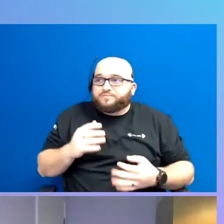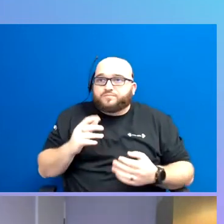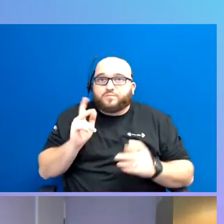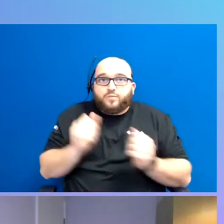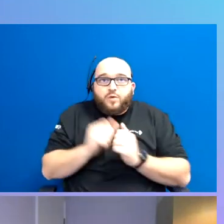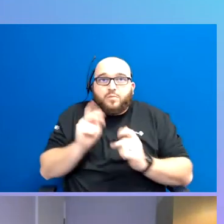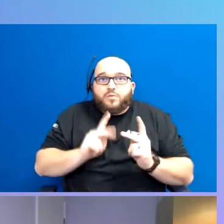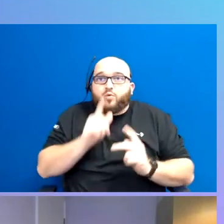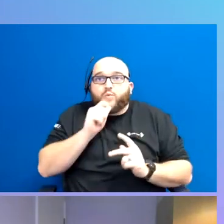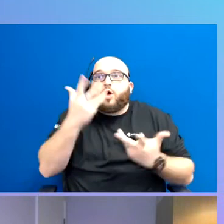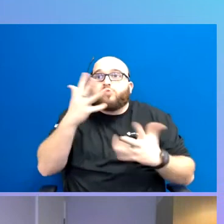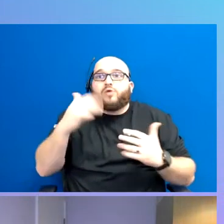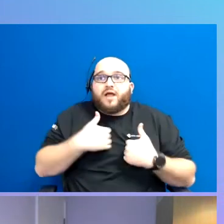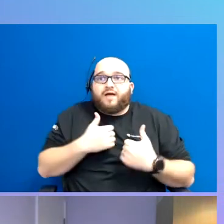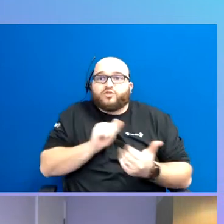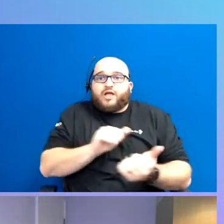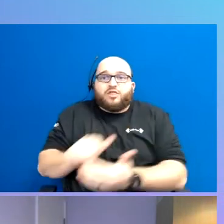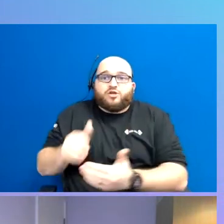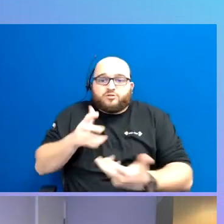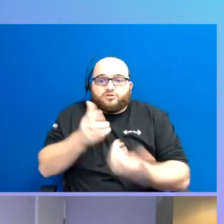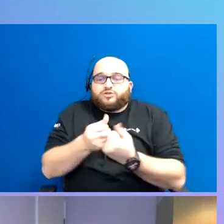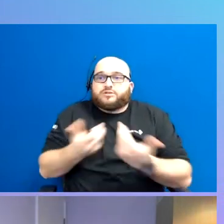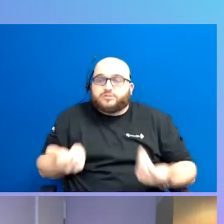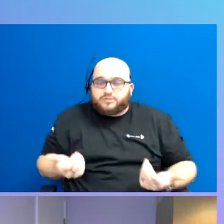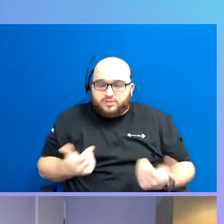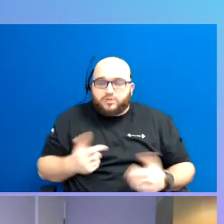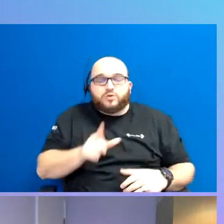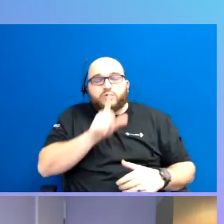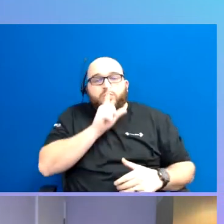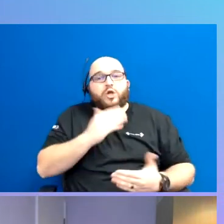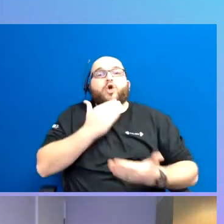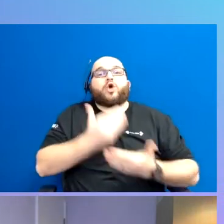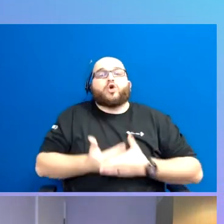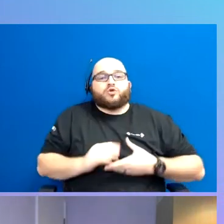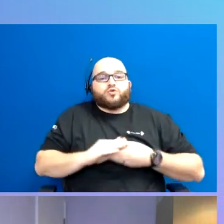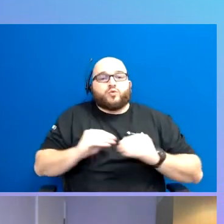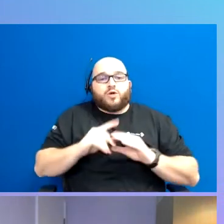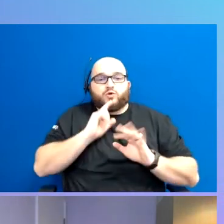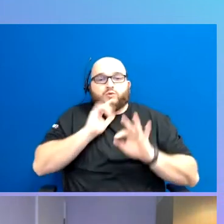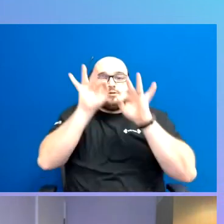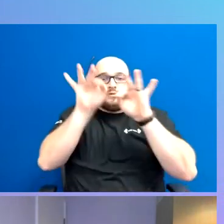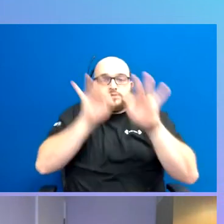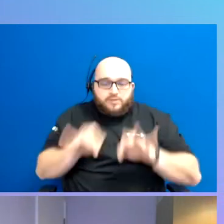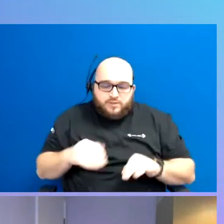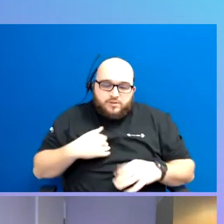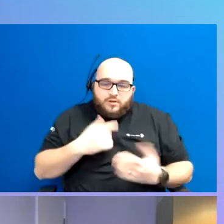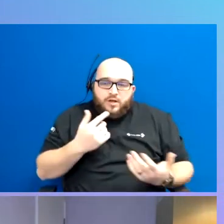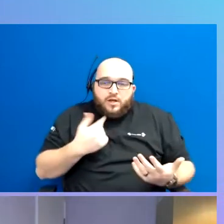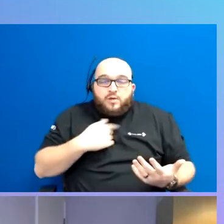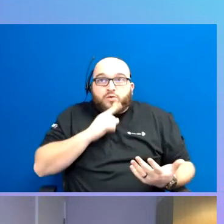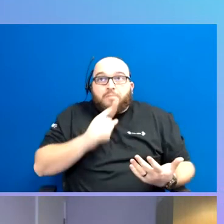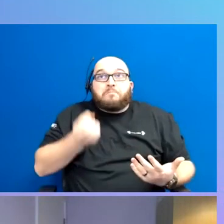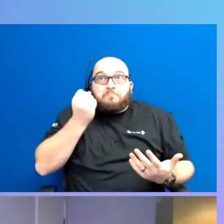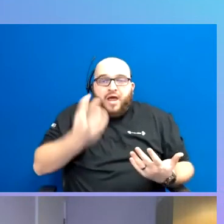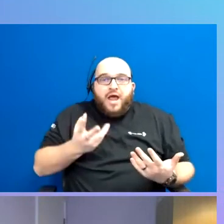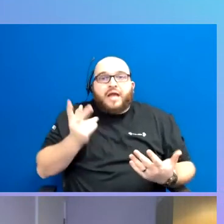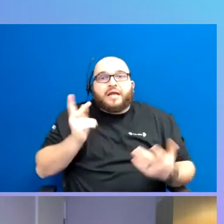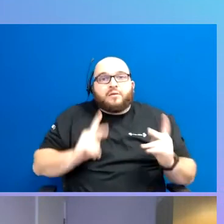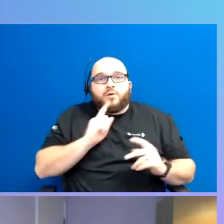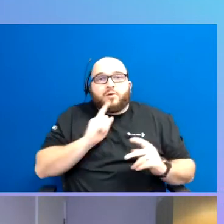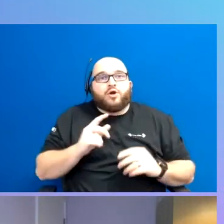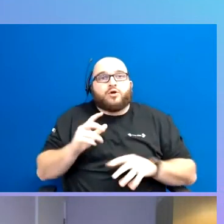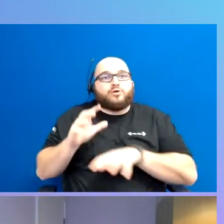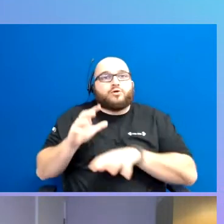challenges. So it's a lovely, good story to tell. But yes, I'm sure many people are used to presenting the business case of